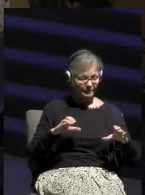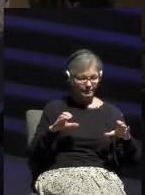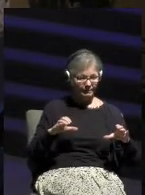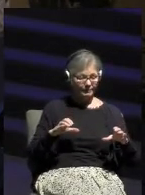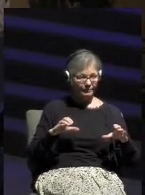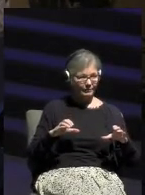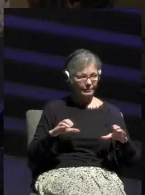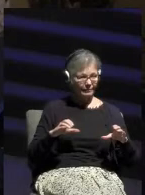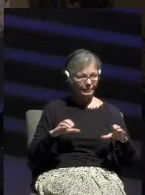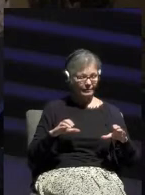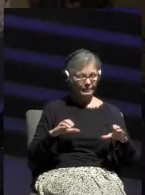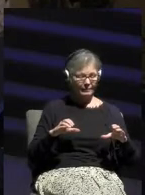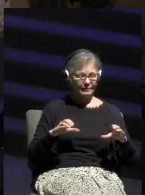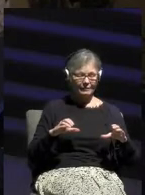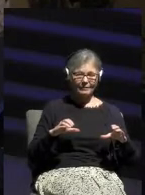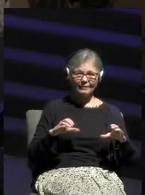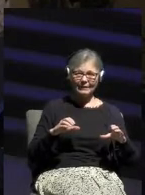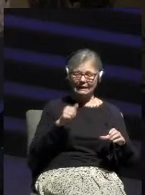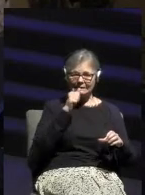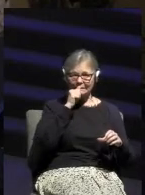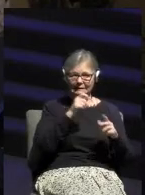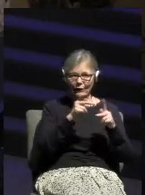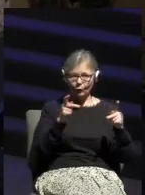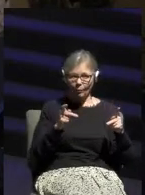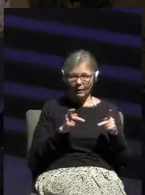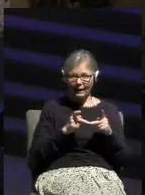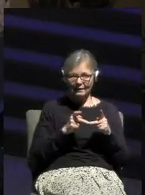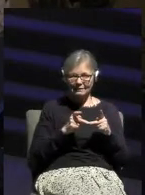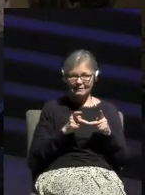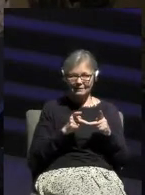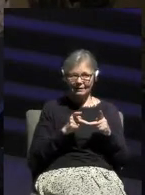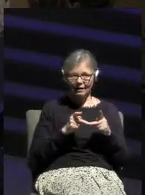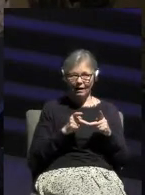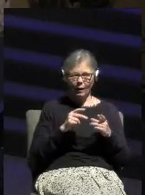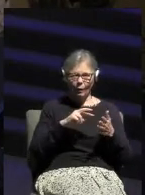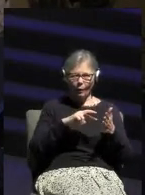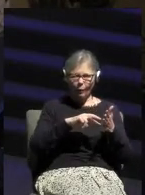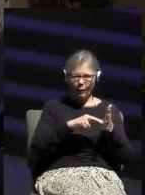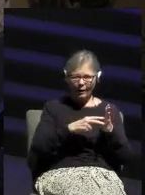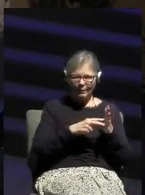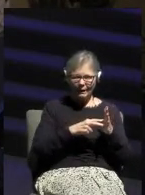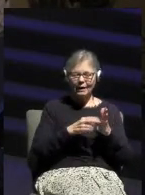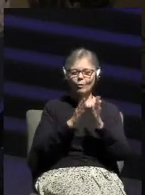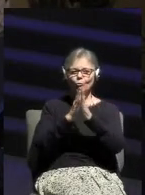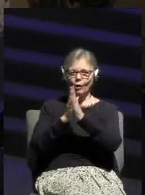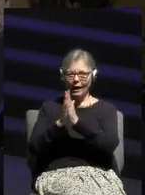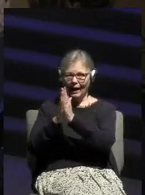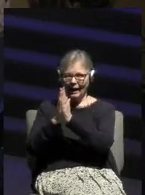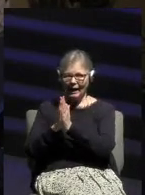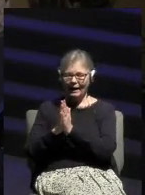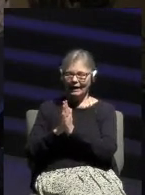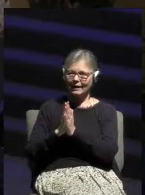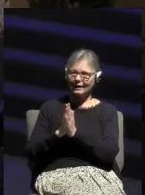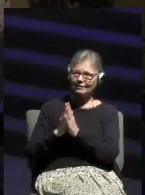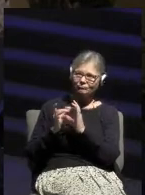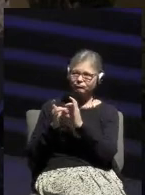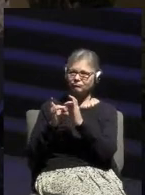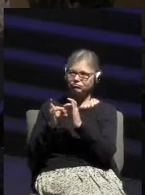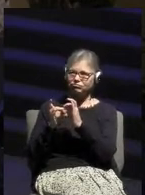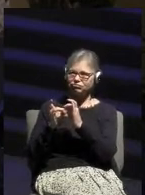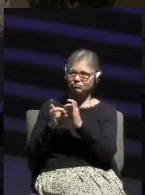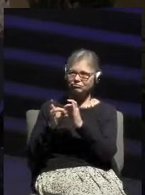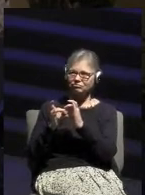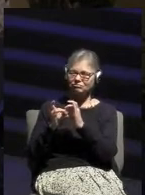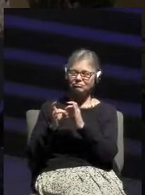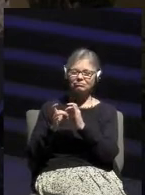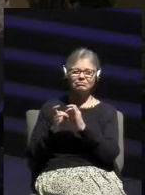this refuge of a secret place in your life. I want you to live out this relational peace in your